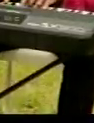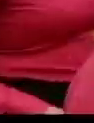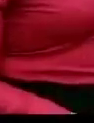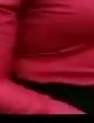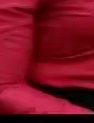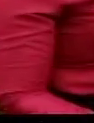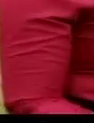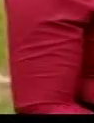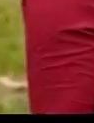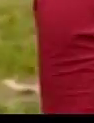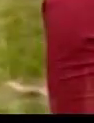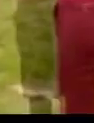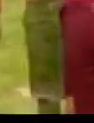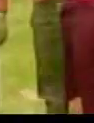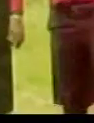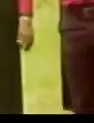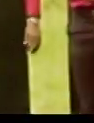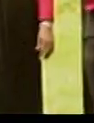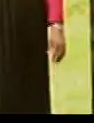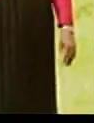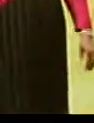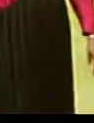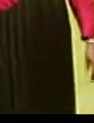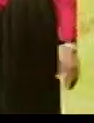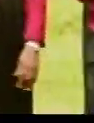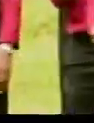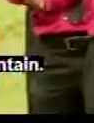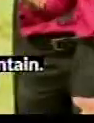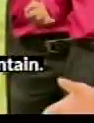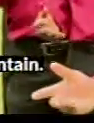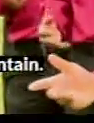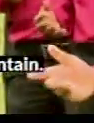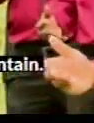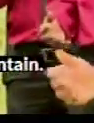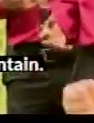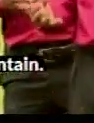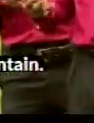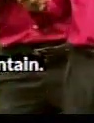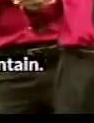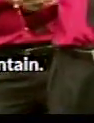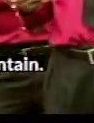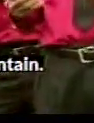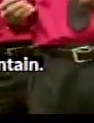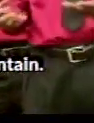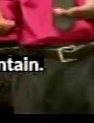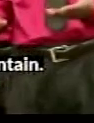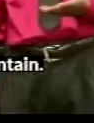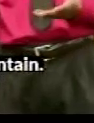Oh,